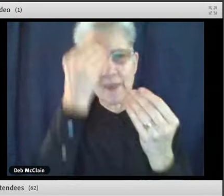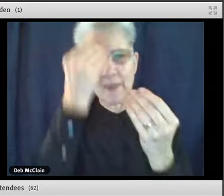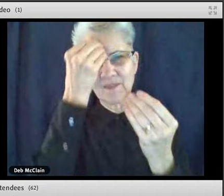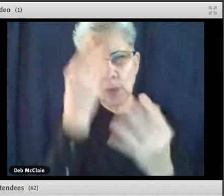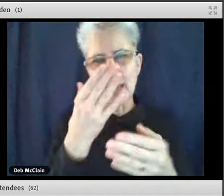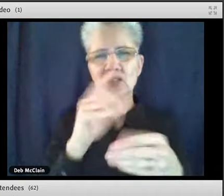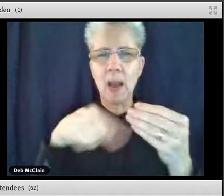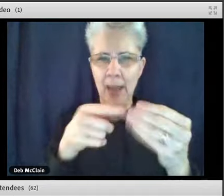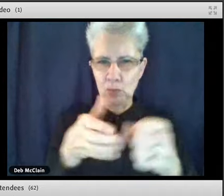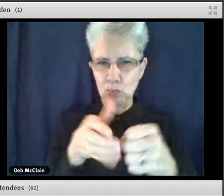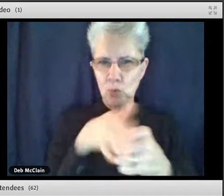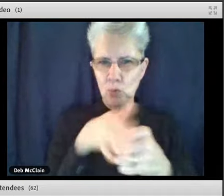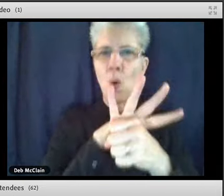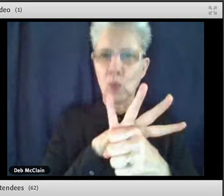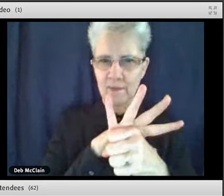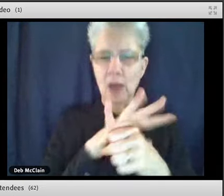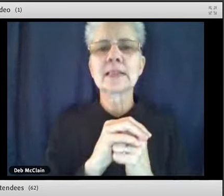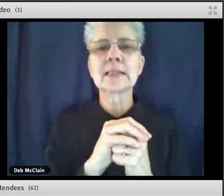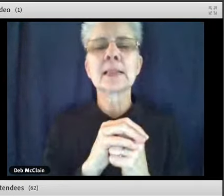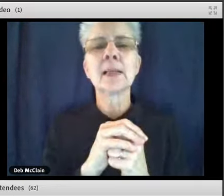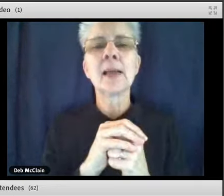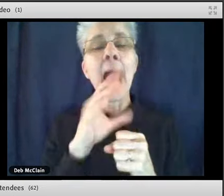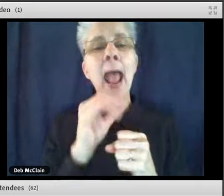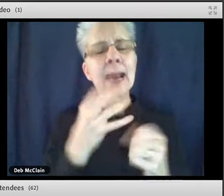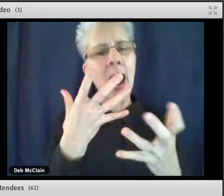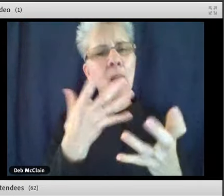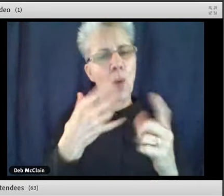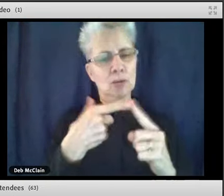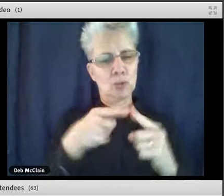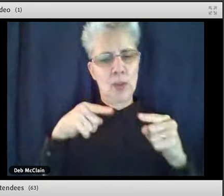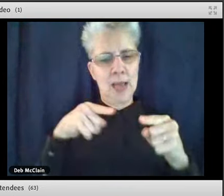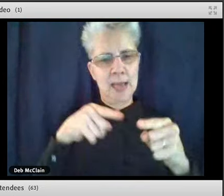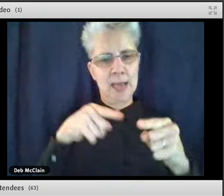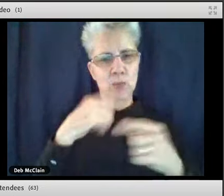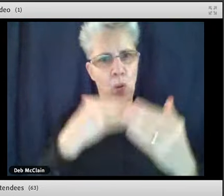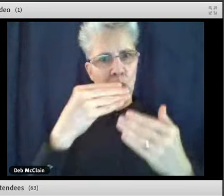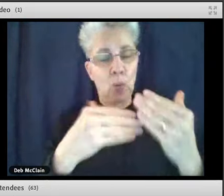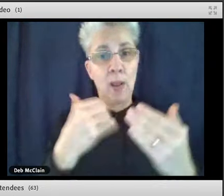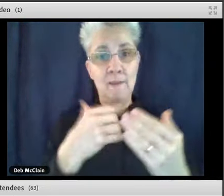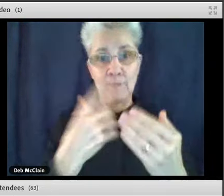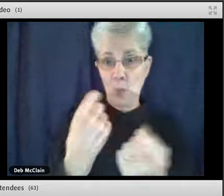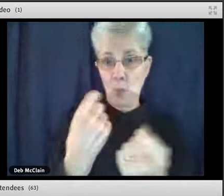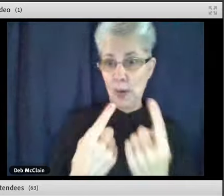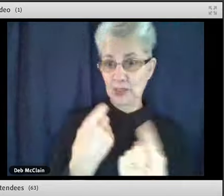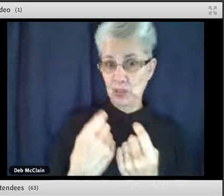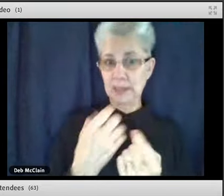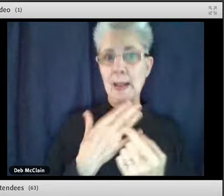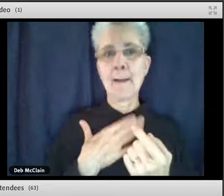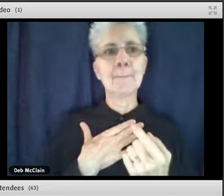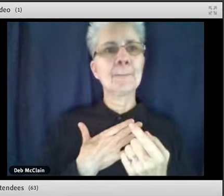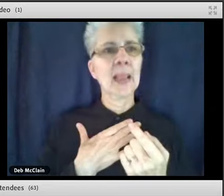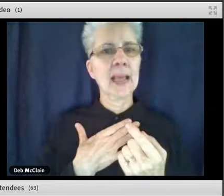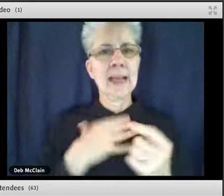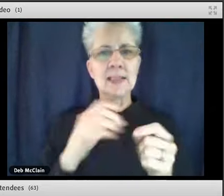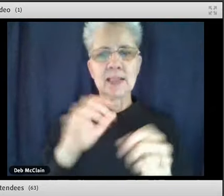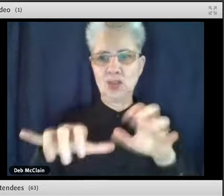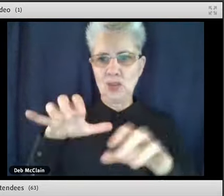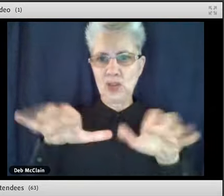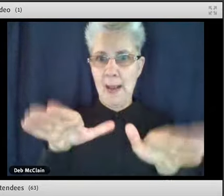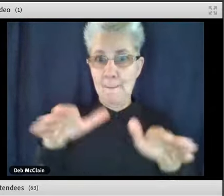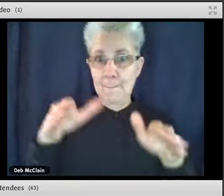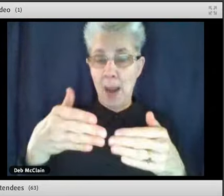coronavirus. And I just want to, as we go through it, as you have questions, please put them in the chat box. I will try